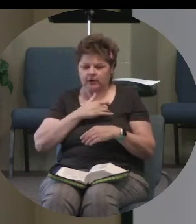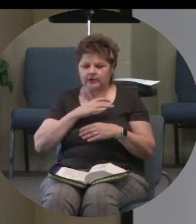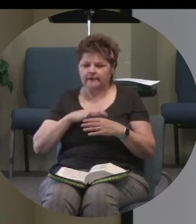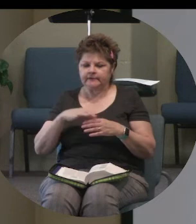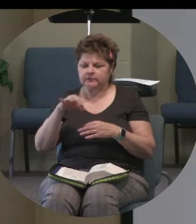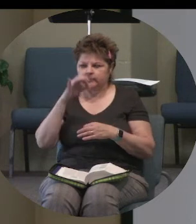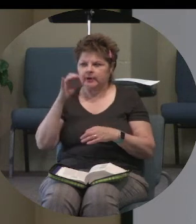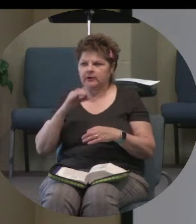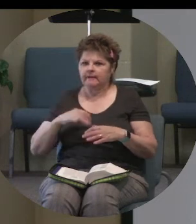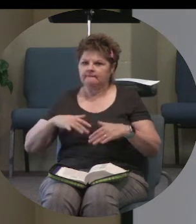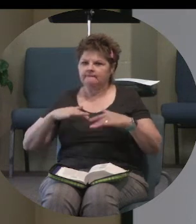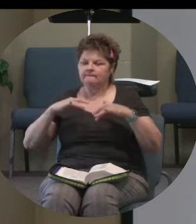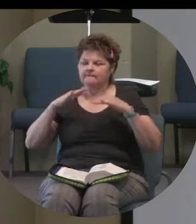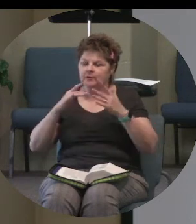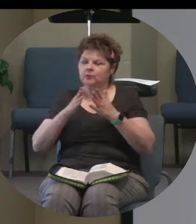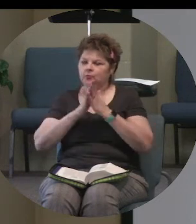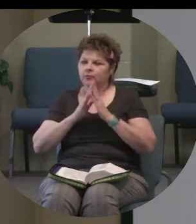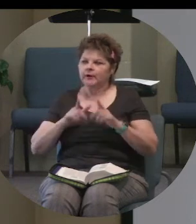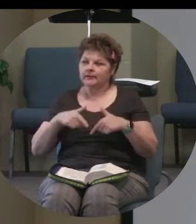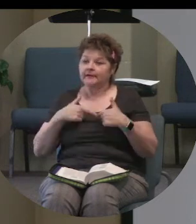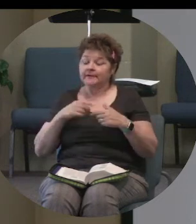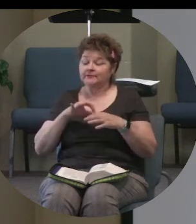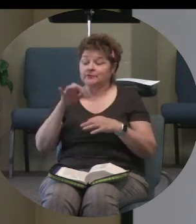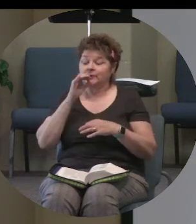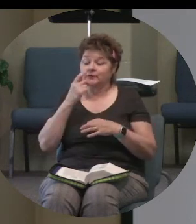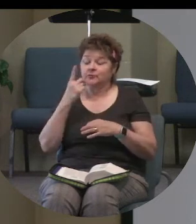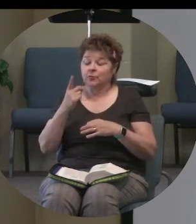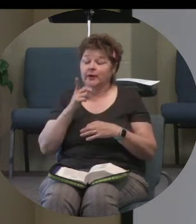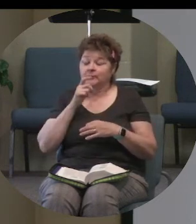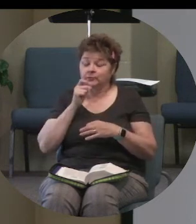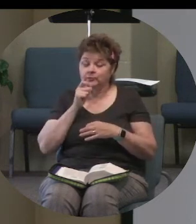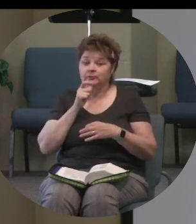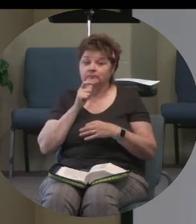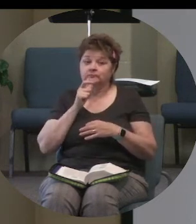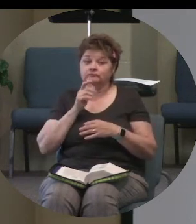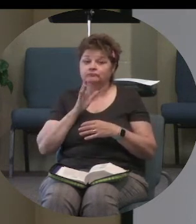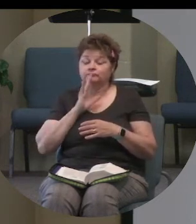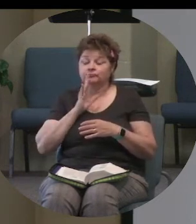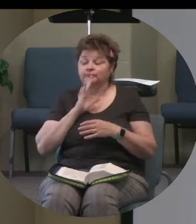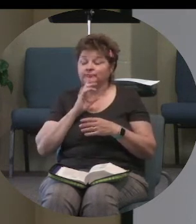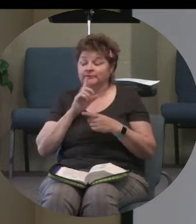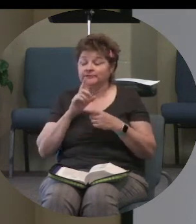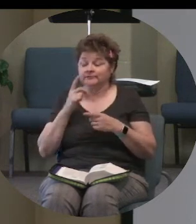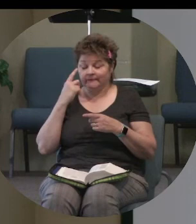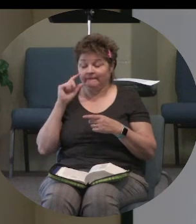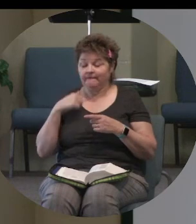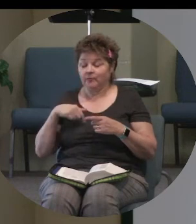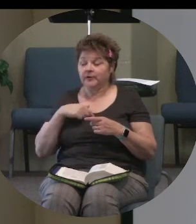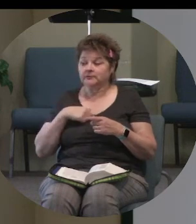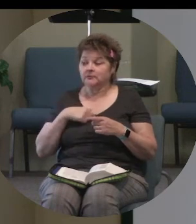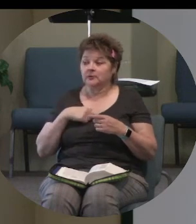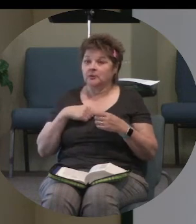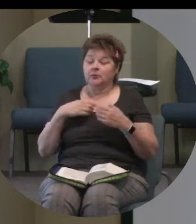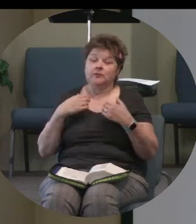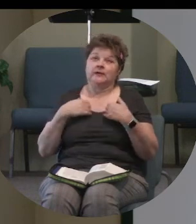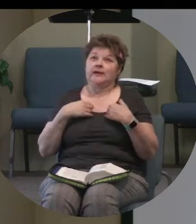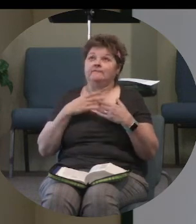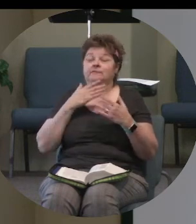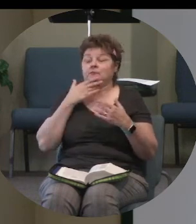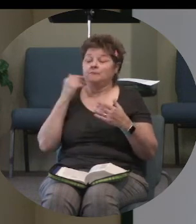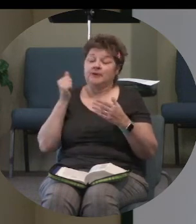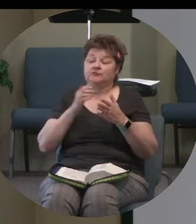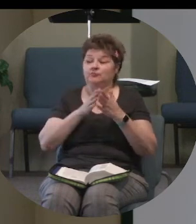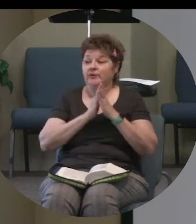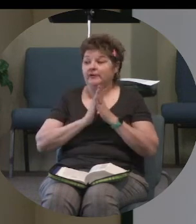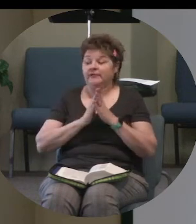prayer life, because the Spirit is the one that intercedes on our behalf. Like, we could get the best prayer going, and at the end of the day,